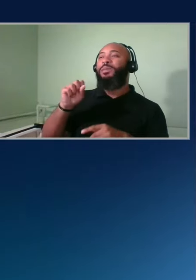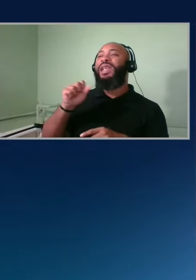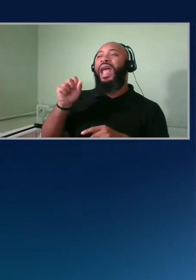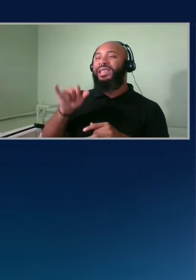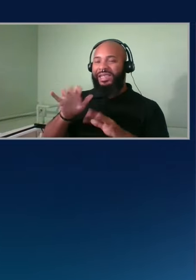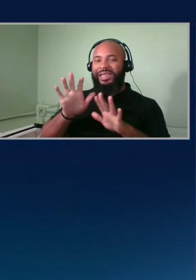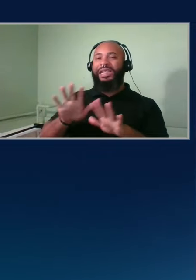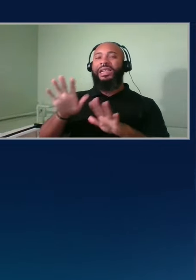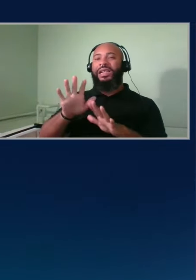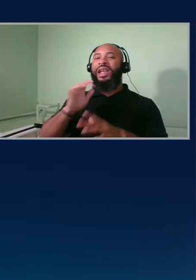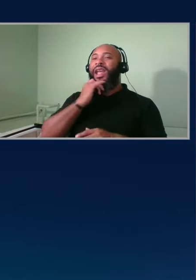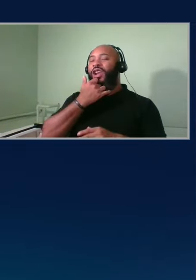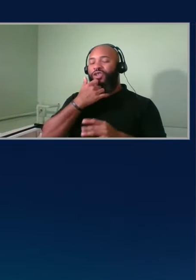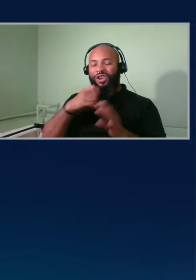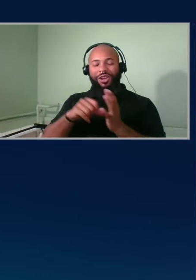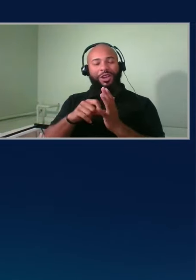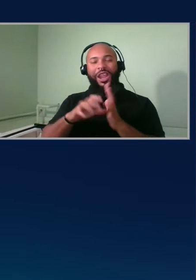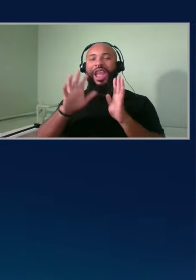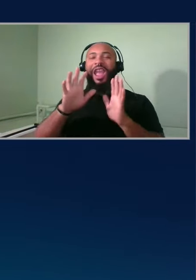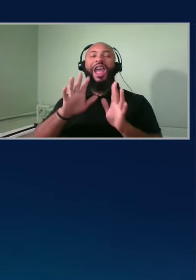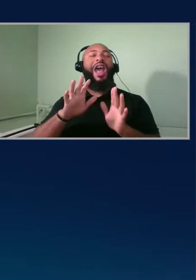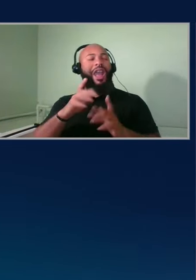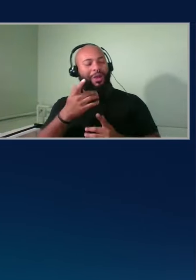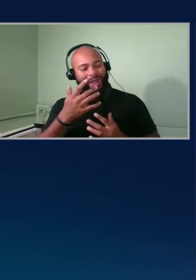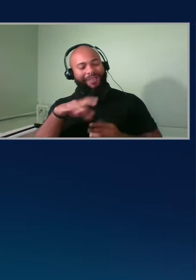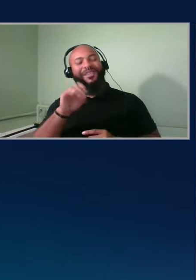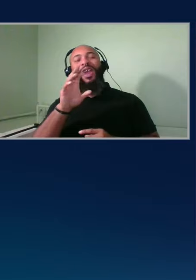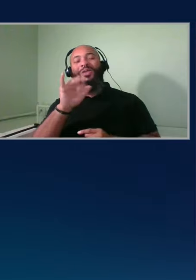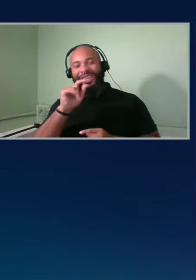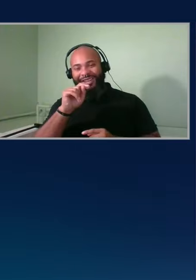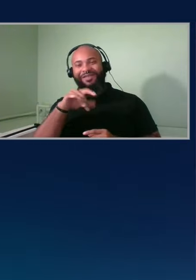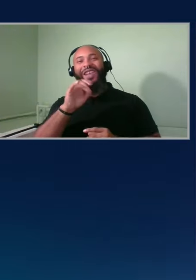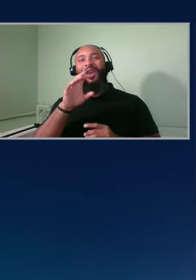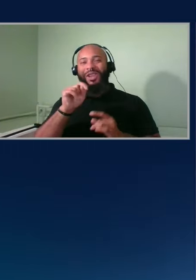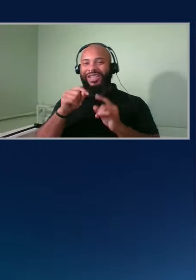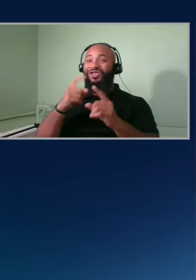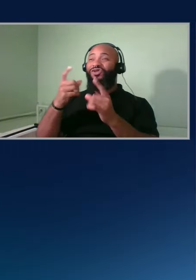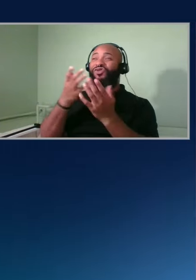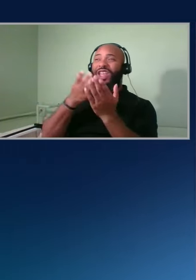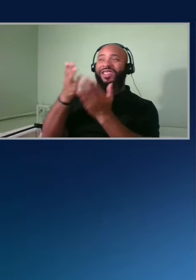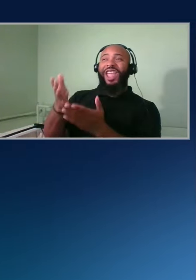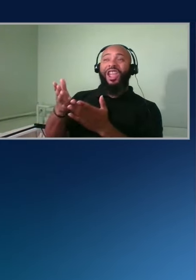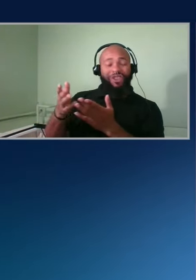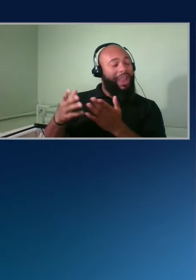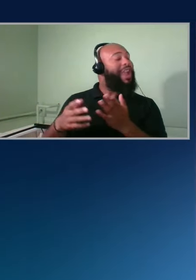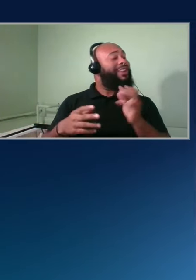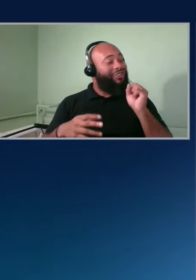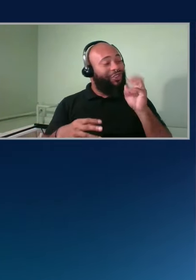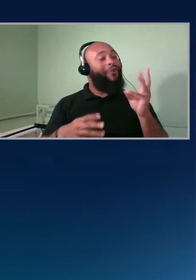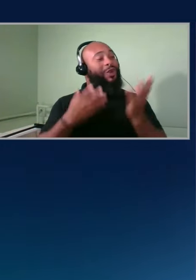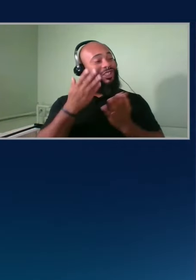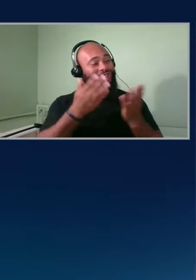Aaron, you're trying to make that There it goes. stick. Found it. We need to talk to the web Found it. team. It's right there. Software as a service.